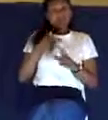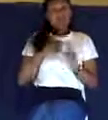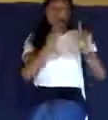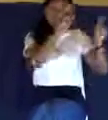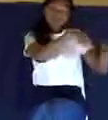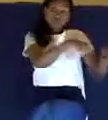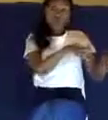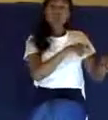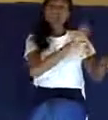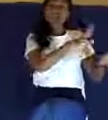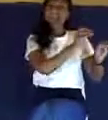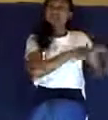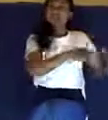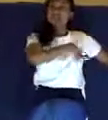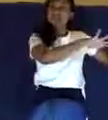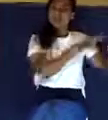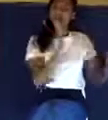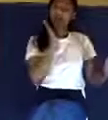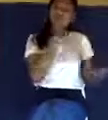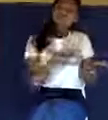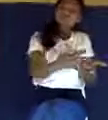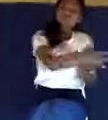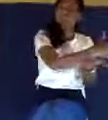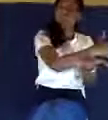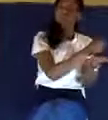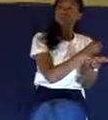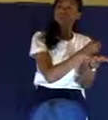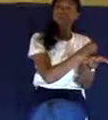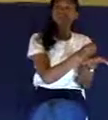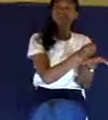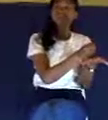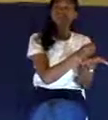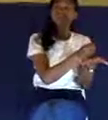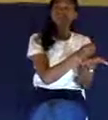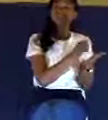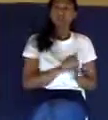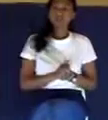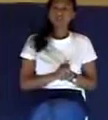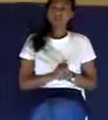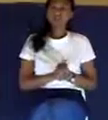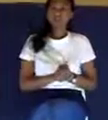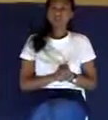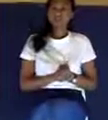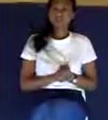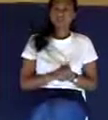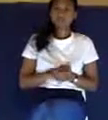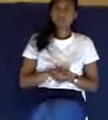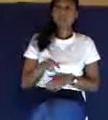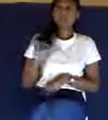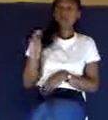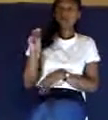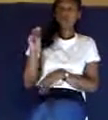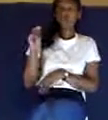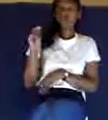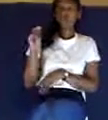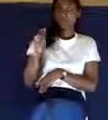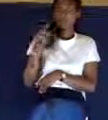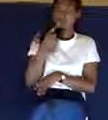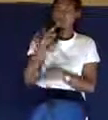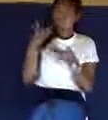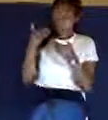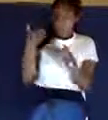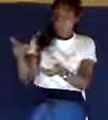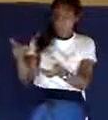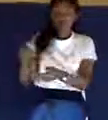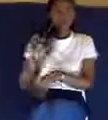of corn, after him whose sight I shall find favor or grace. And she said unto her, Go, my daughter." Ruth says, "Let me just go and